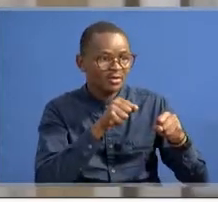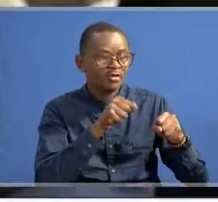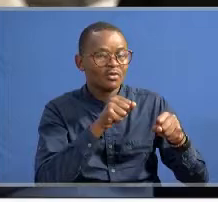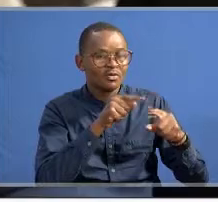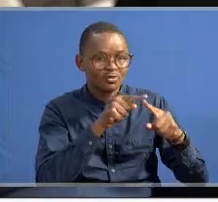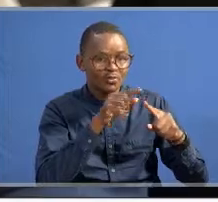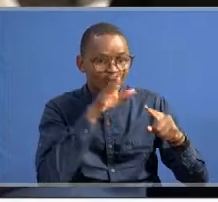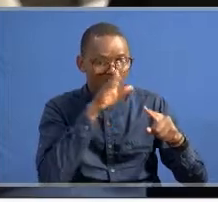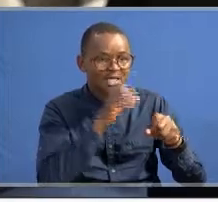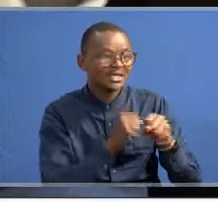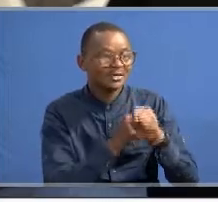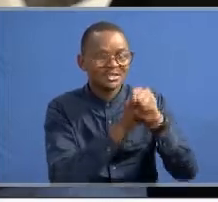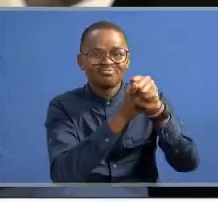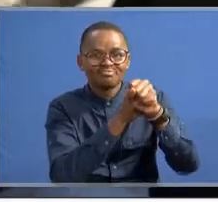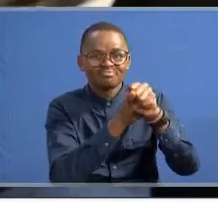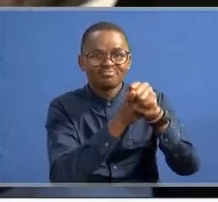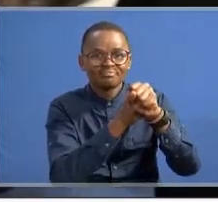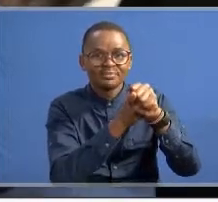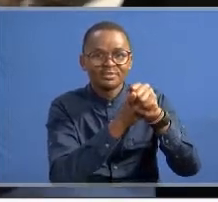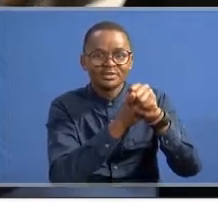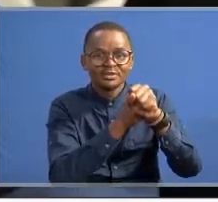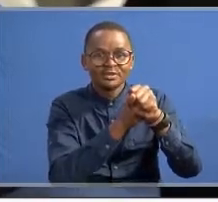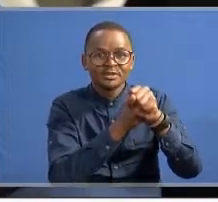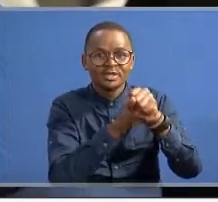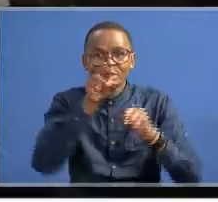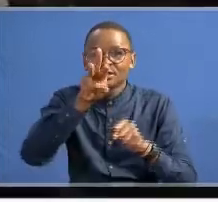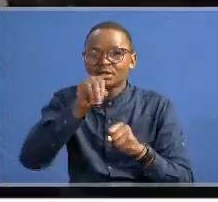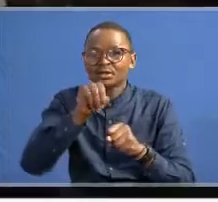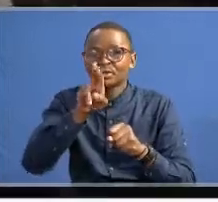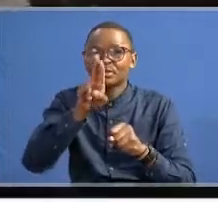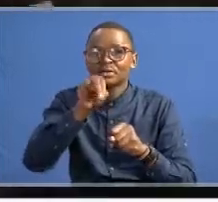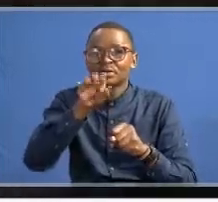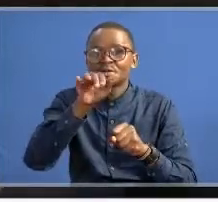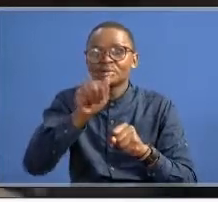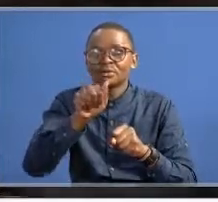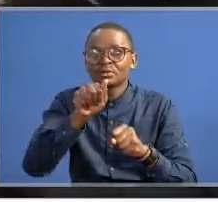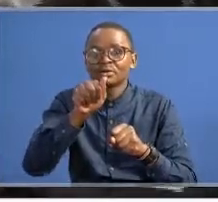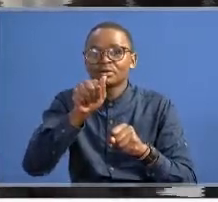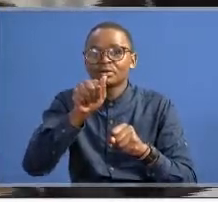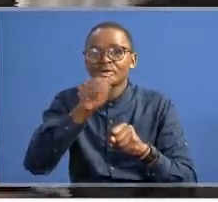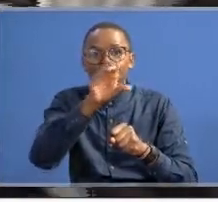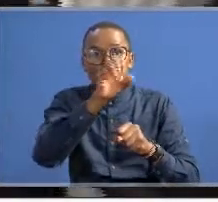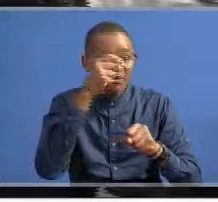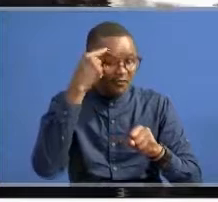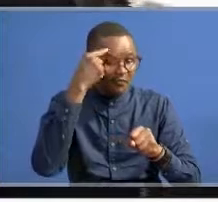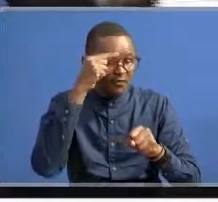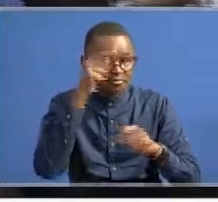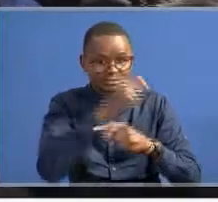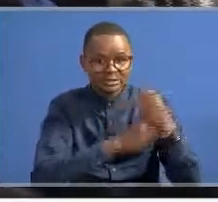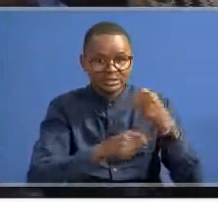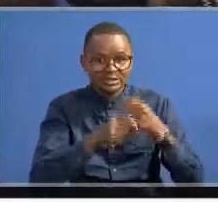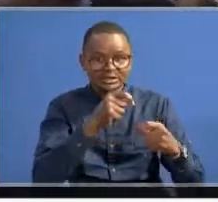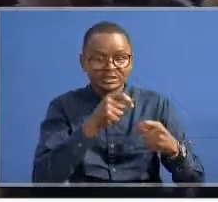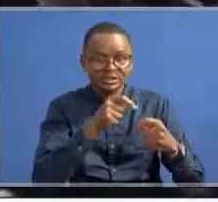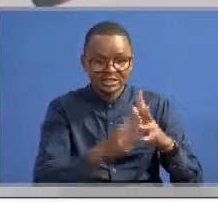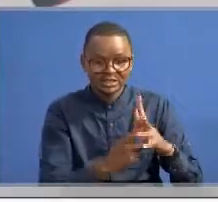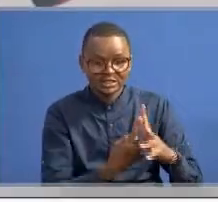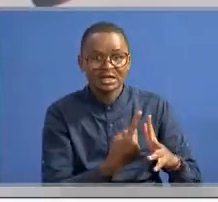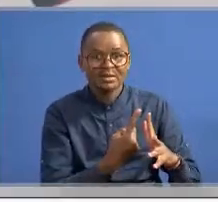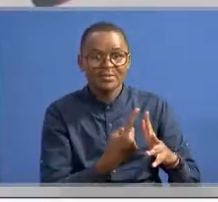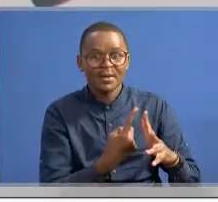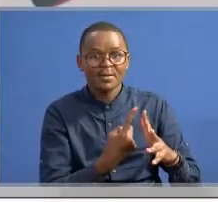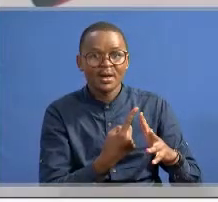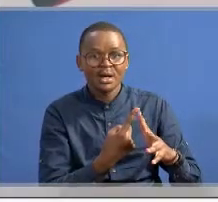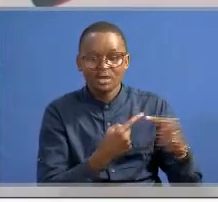funded. Kenya. Peter Munya, Cabinet Secretary, Industry, Trade and Cooperatives, officially kickstarted Mbele na